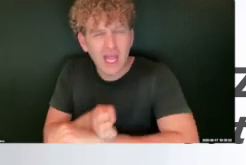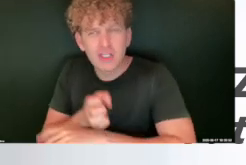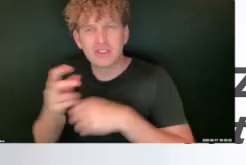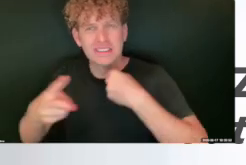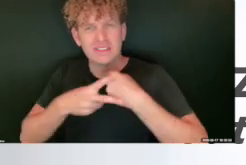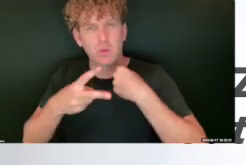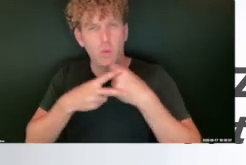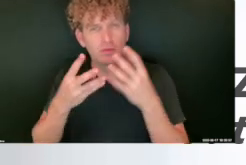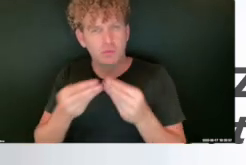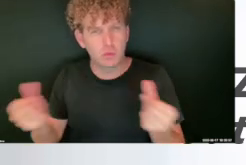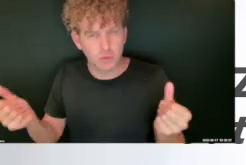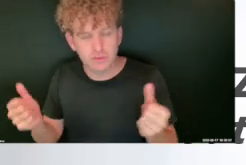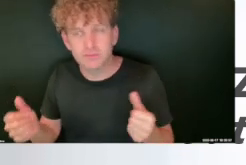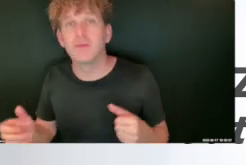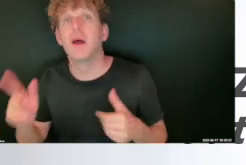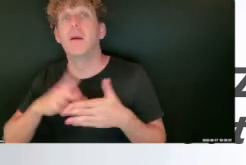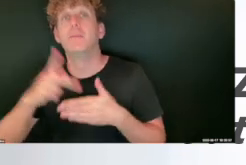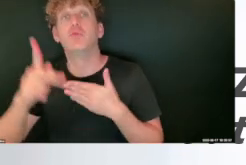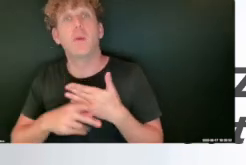Demonstrates that programs' commitment to